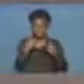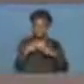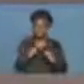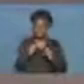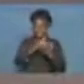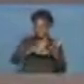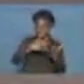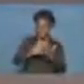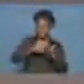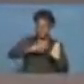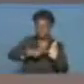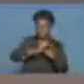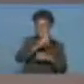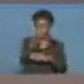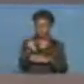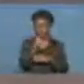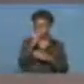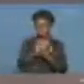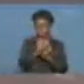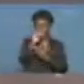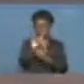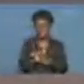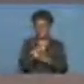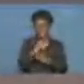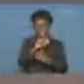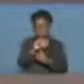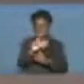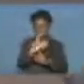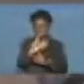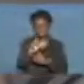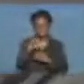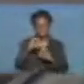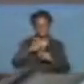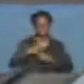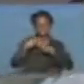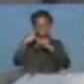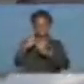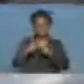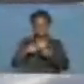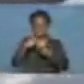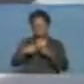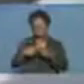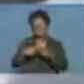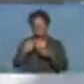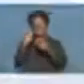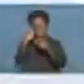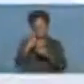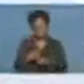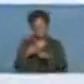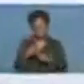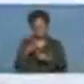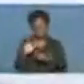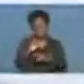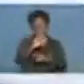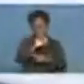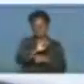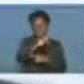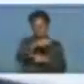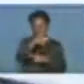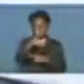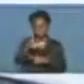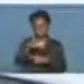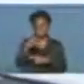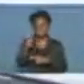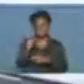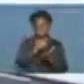was scheduled to begin on Tuesday, May 23rd, is stayed pending the determination of the appeal. Justice Isaacs also indicated